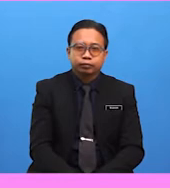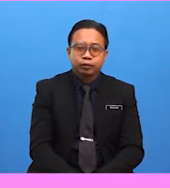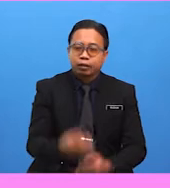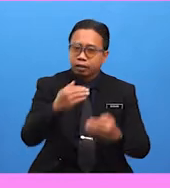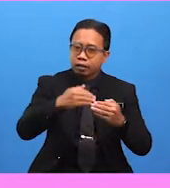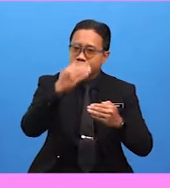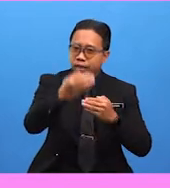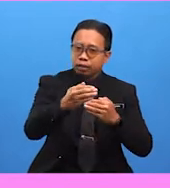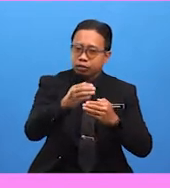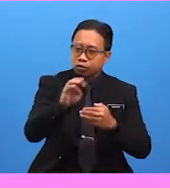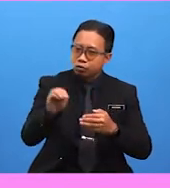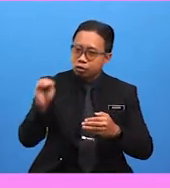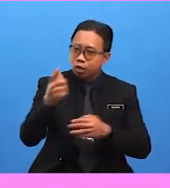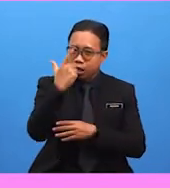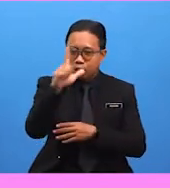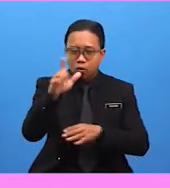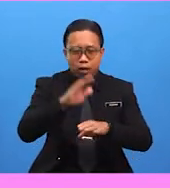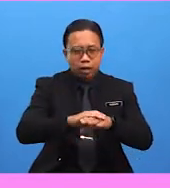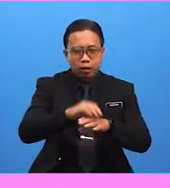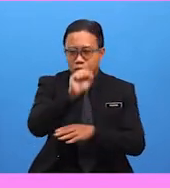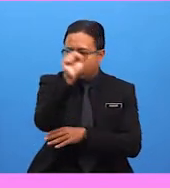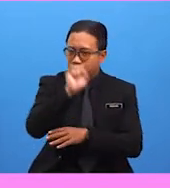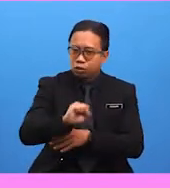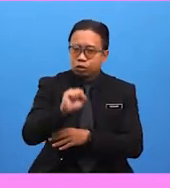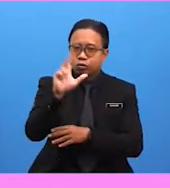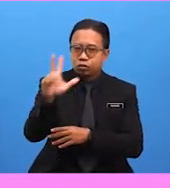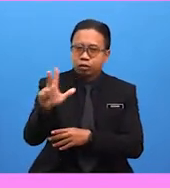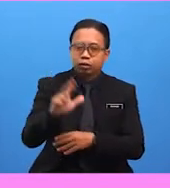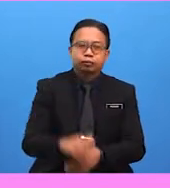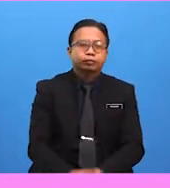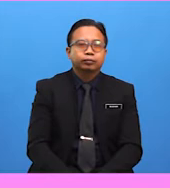Next, students, look at question 3.